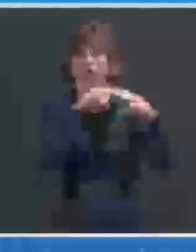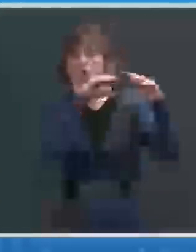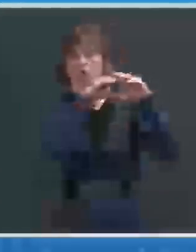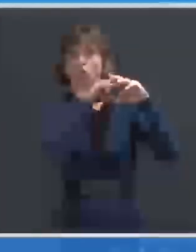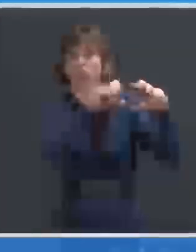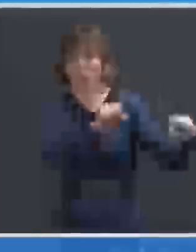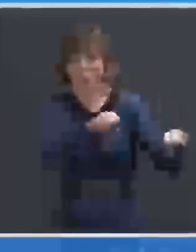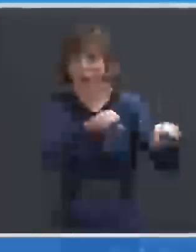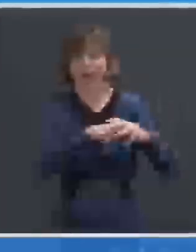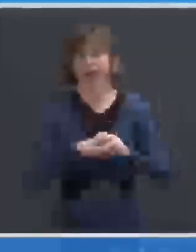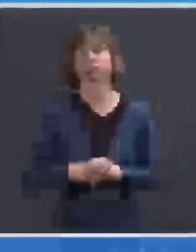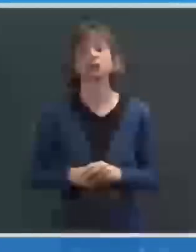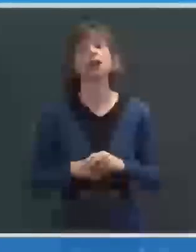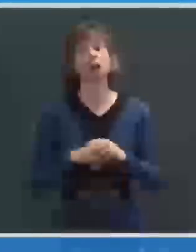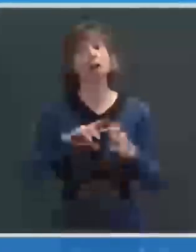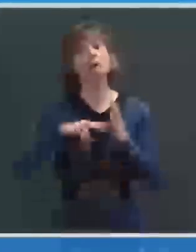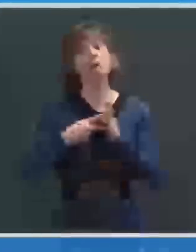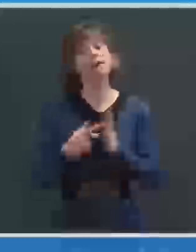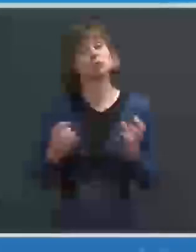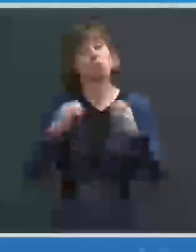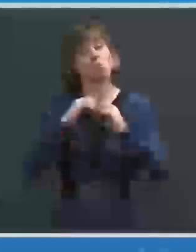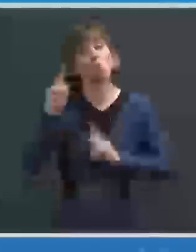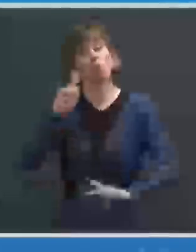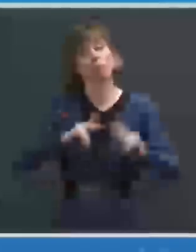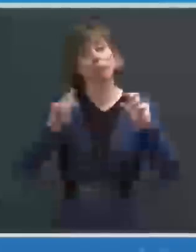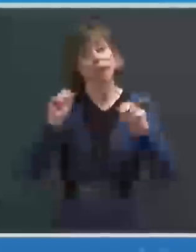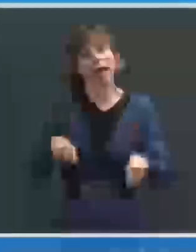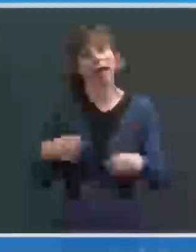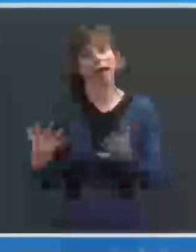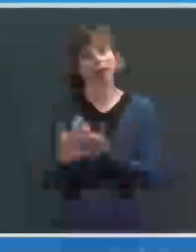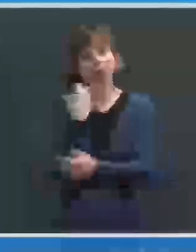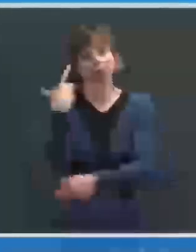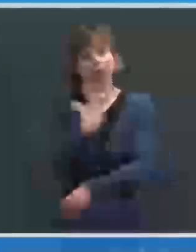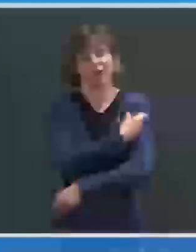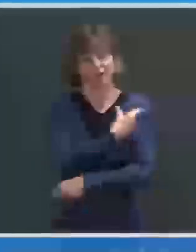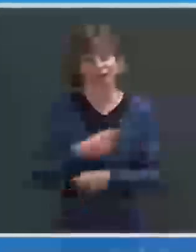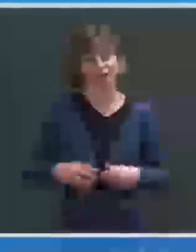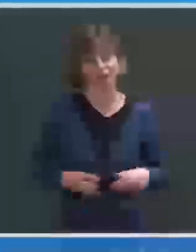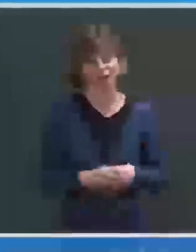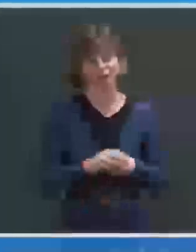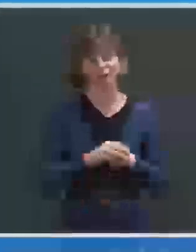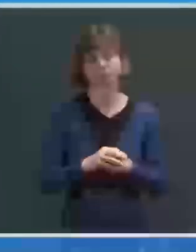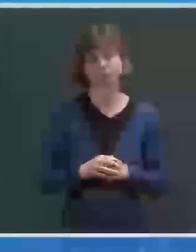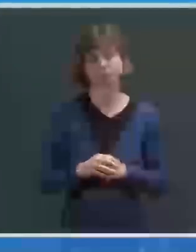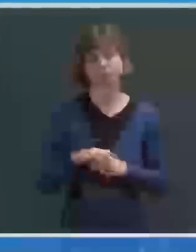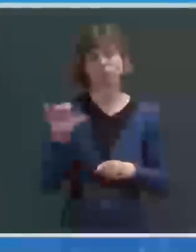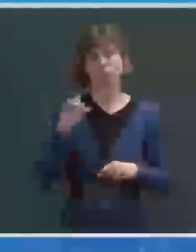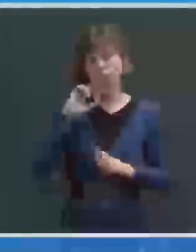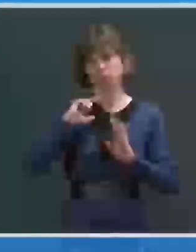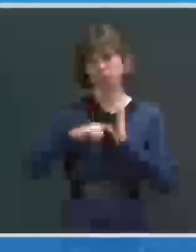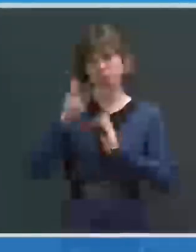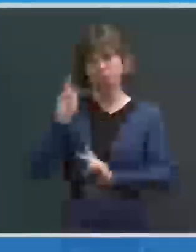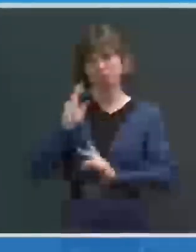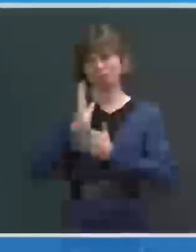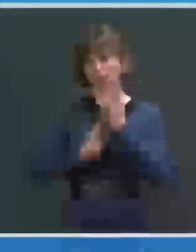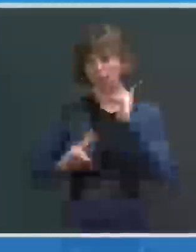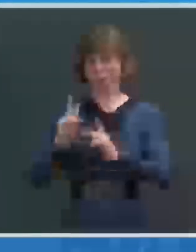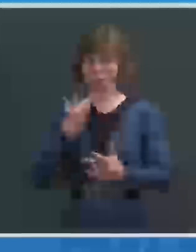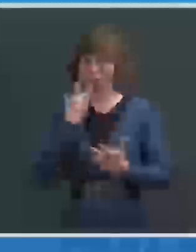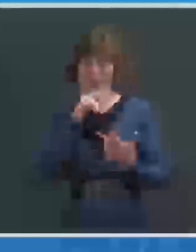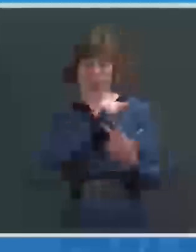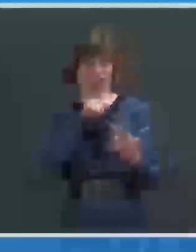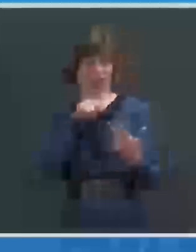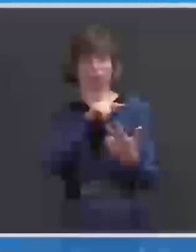creates greater opportunity for people to get vaccinated. We also recognize some individuals may have a preference for a single